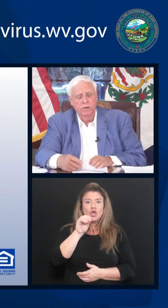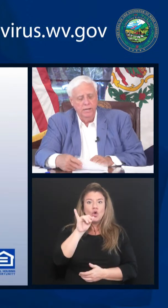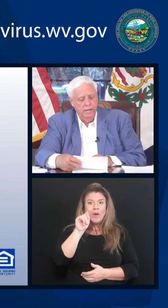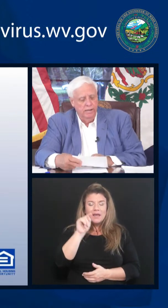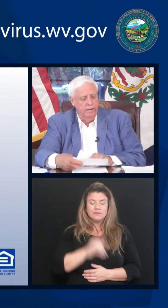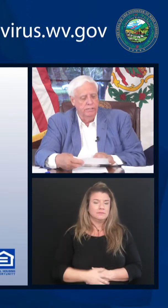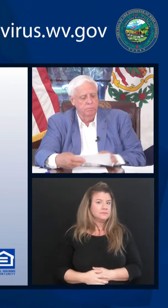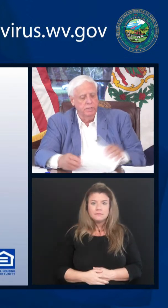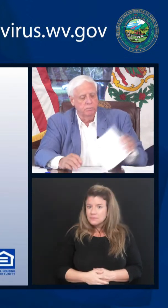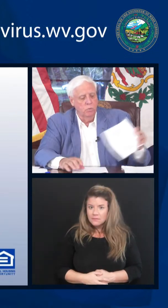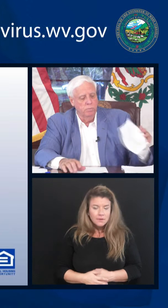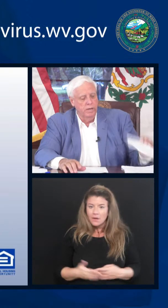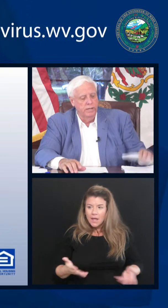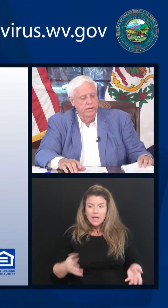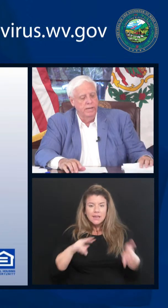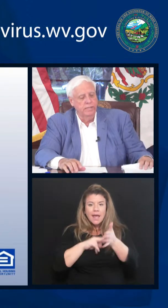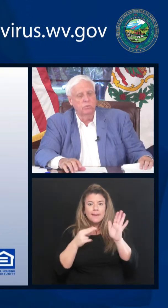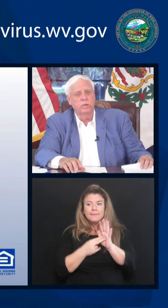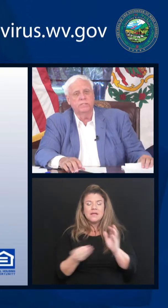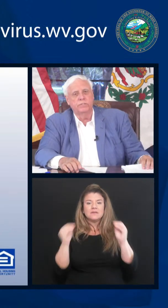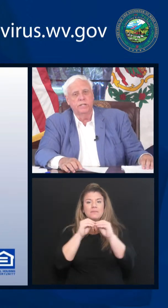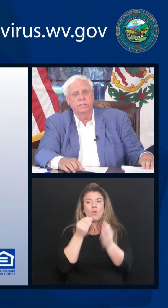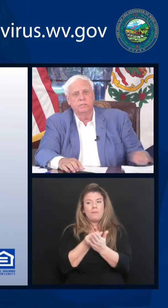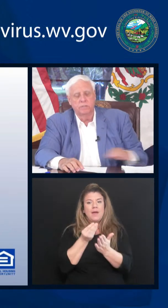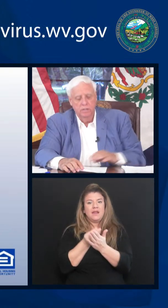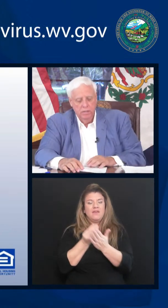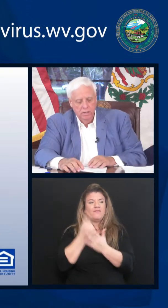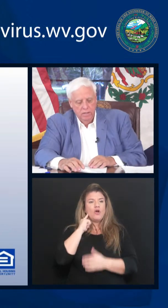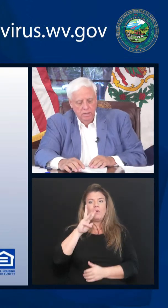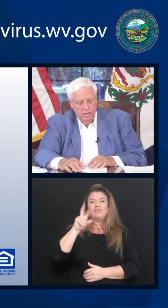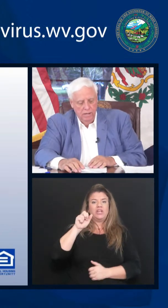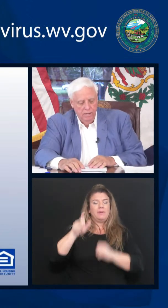For crying out loud, it just means more money in the hands of West Virginians.